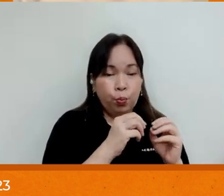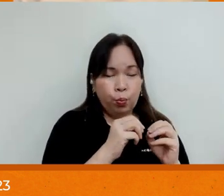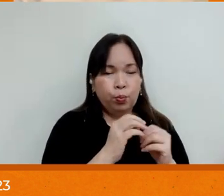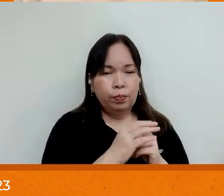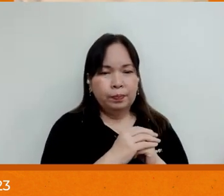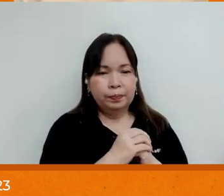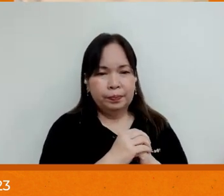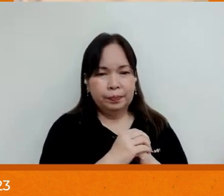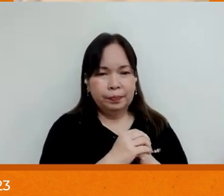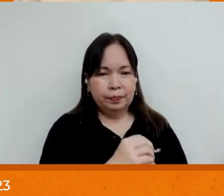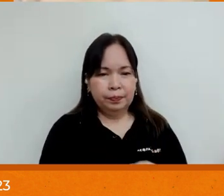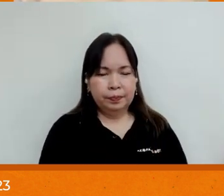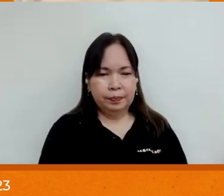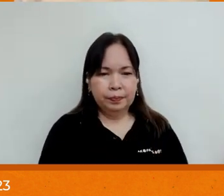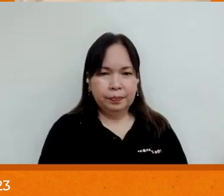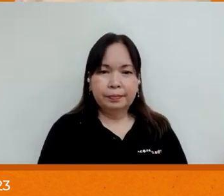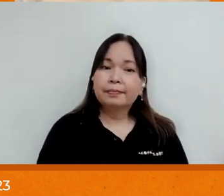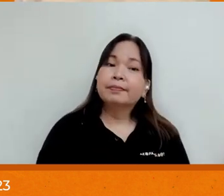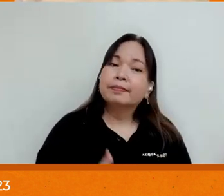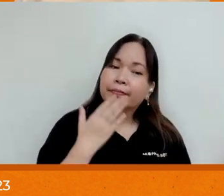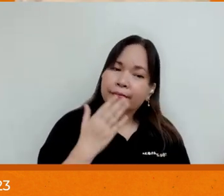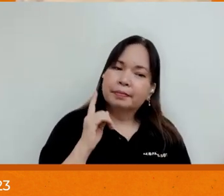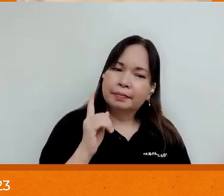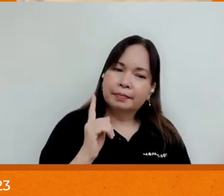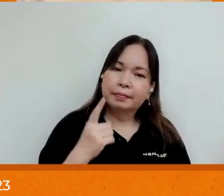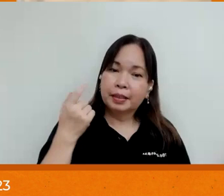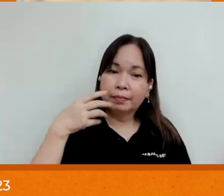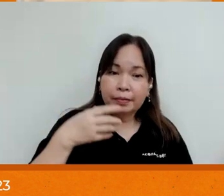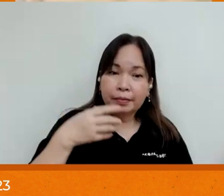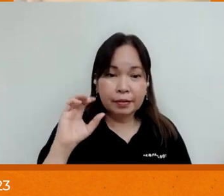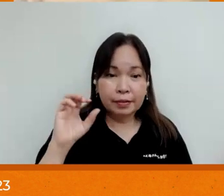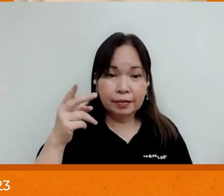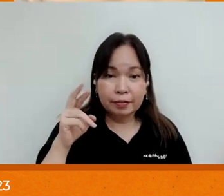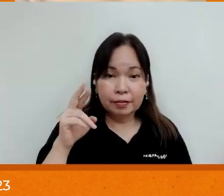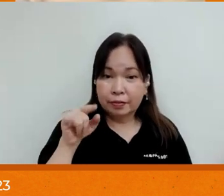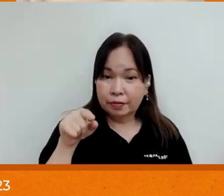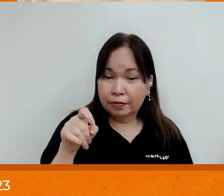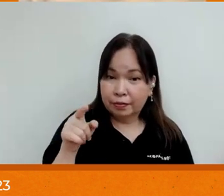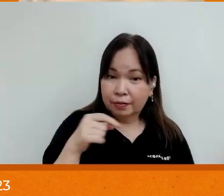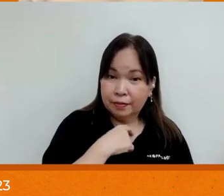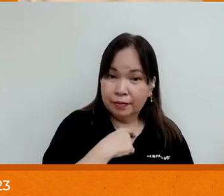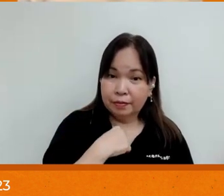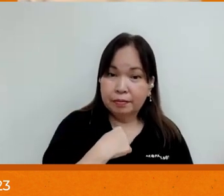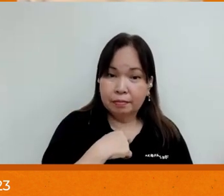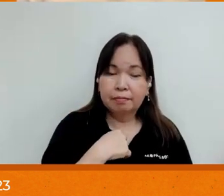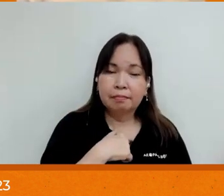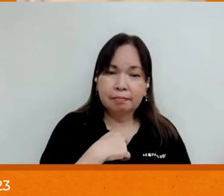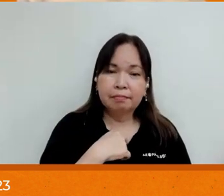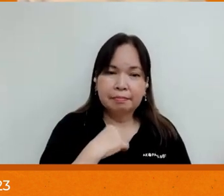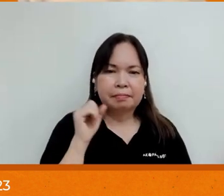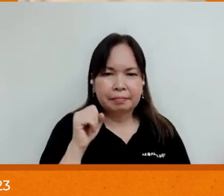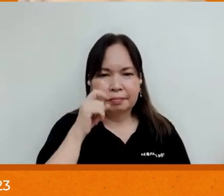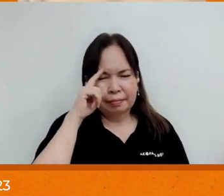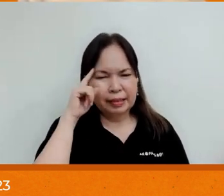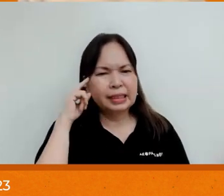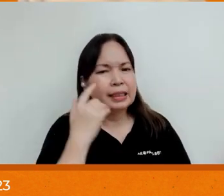the Thank spiritual. you. Thank you. I think Sherry wanted to add some thoughts to respond to that question. Yeah, so there have been studies,